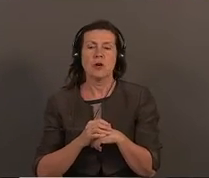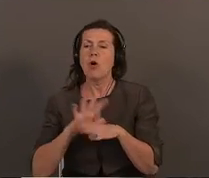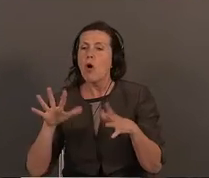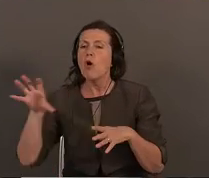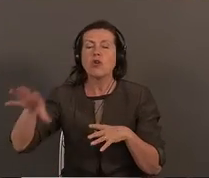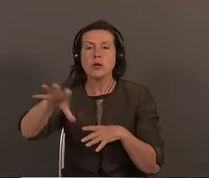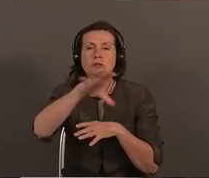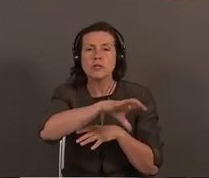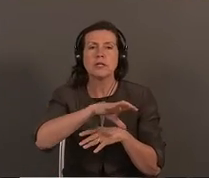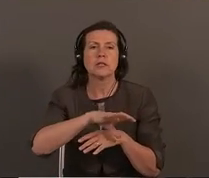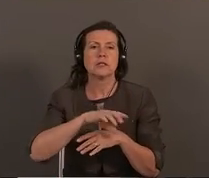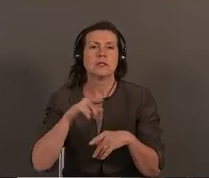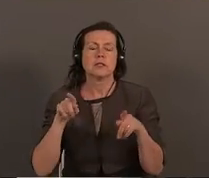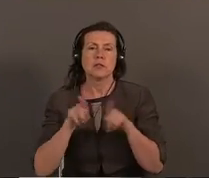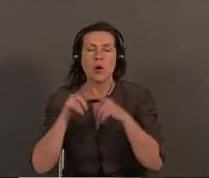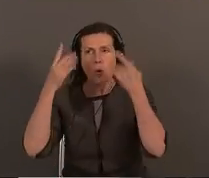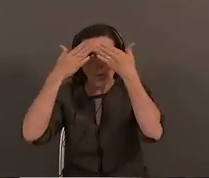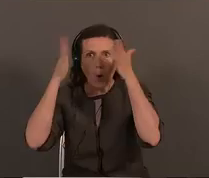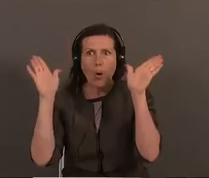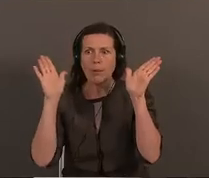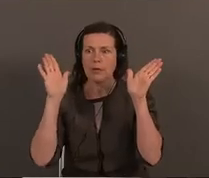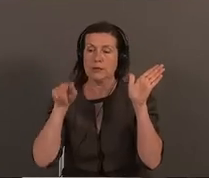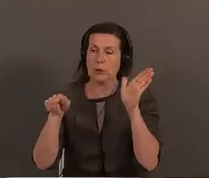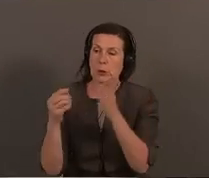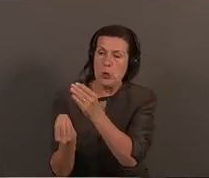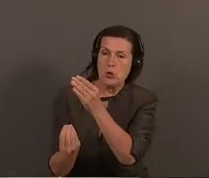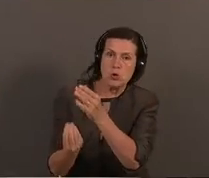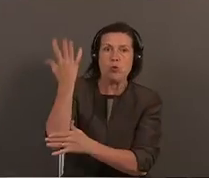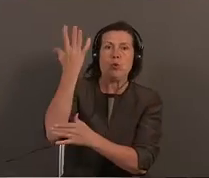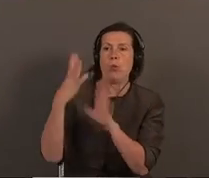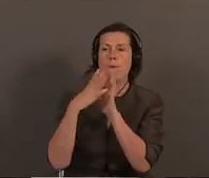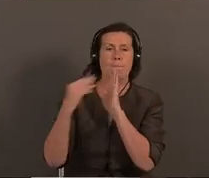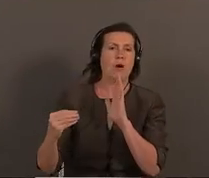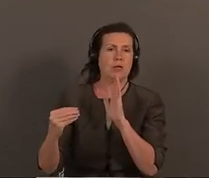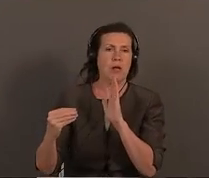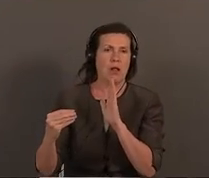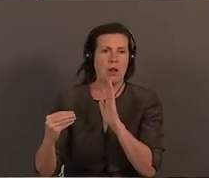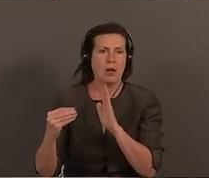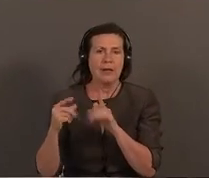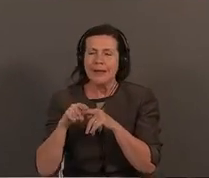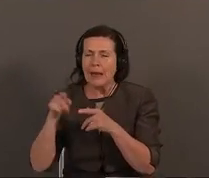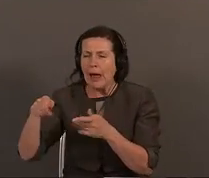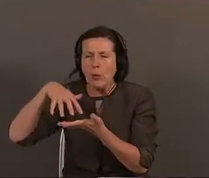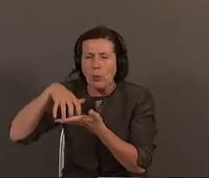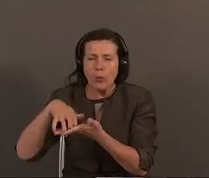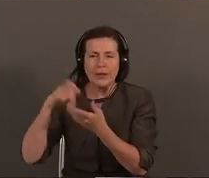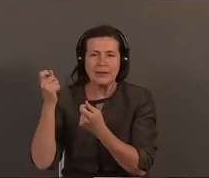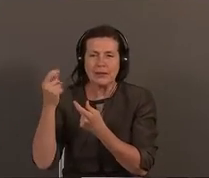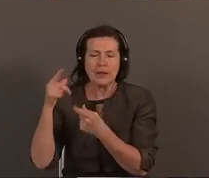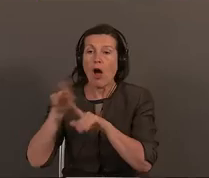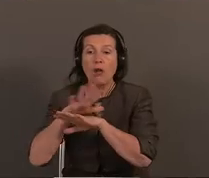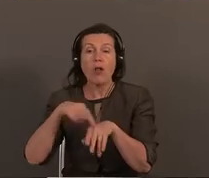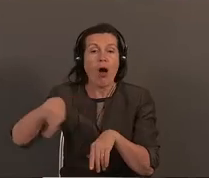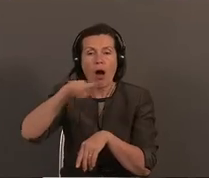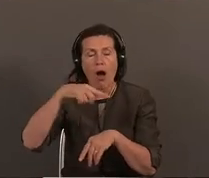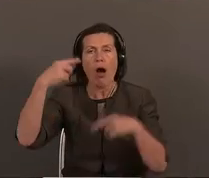weak signals, to these new models, and not to think with the ancient models. That is